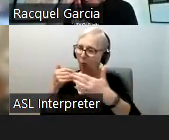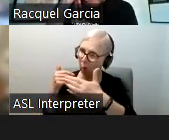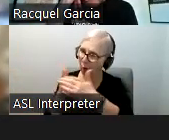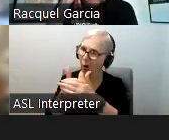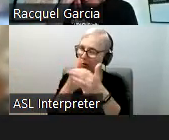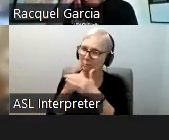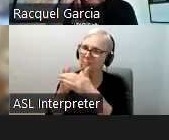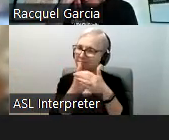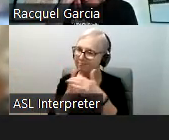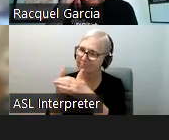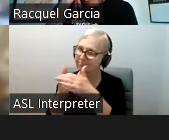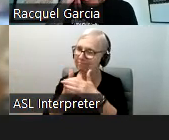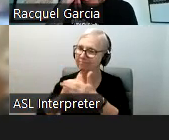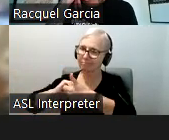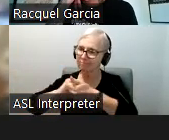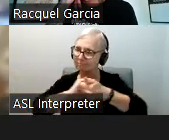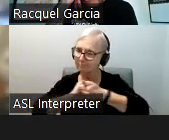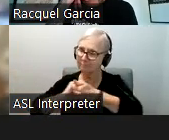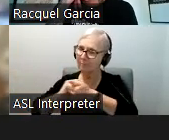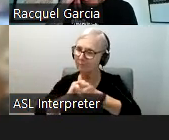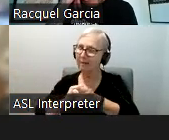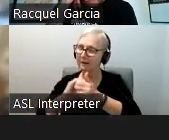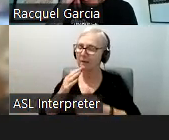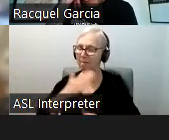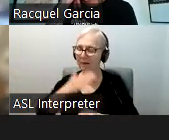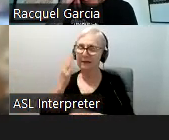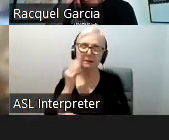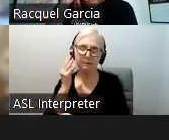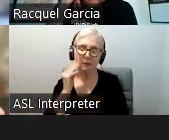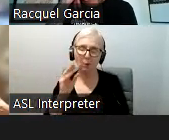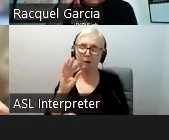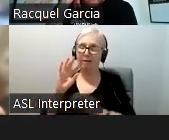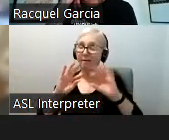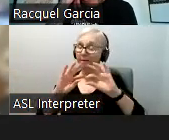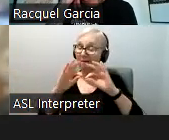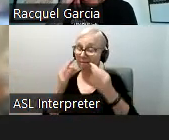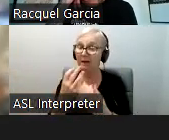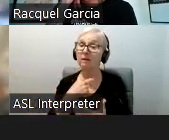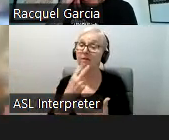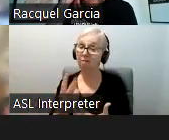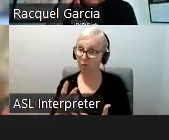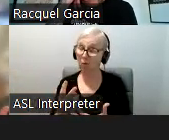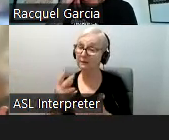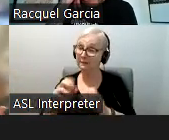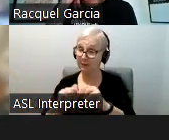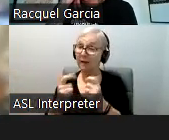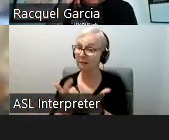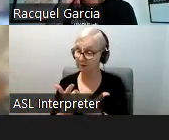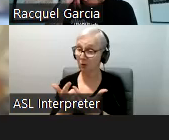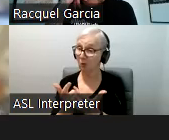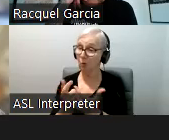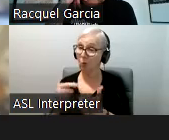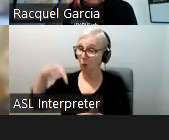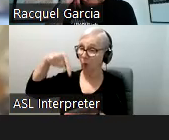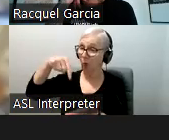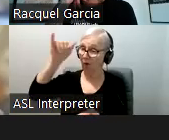that's just been my experience with the Family Voice Council. Like, we collaborate and we're a village for